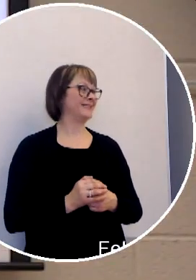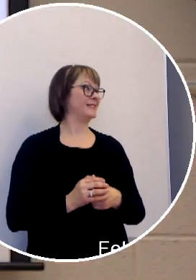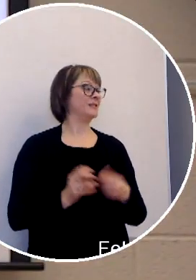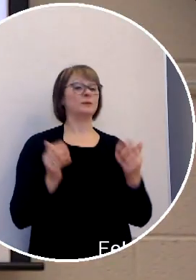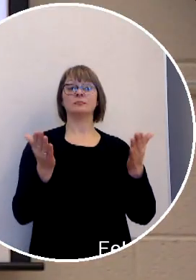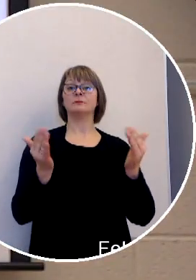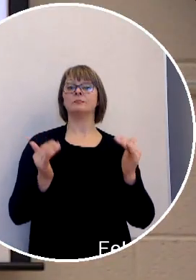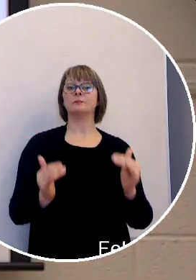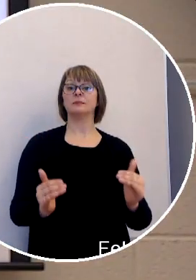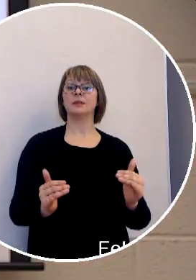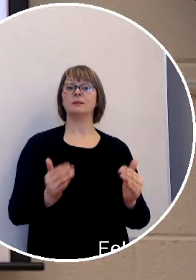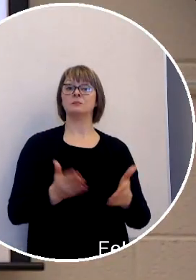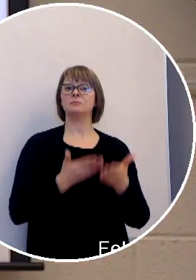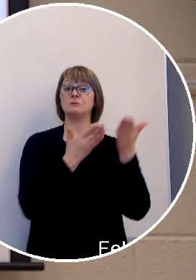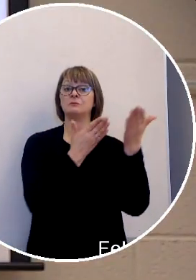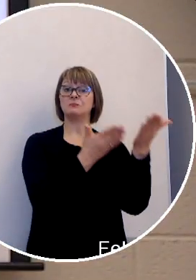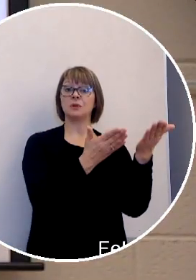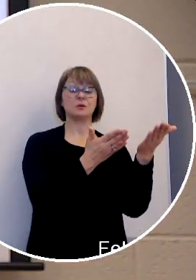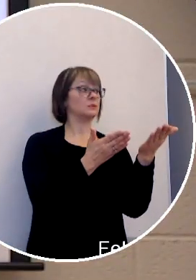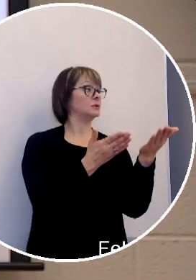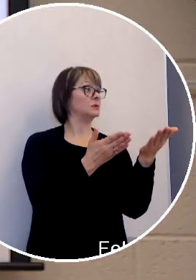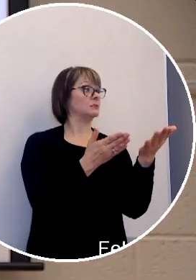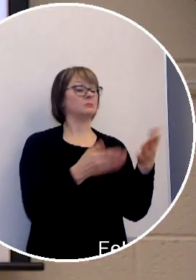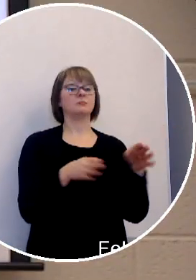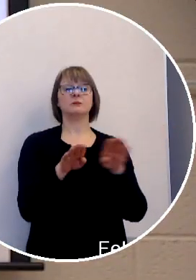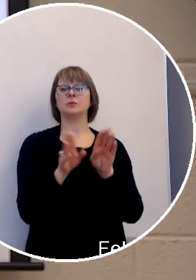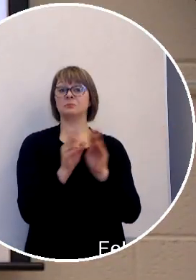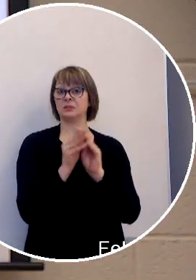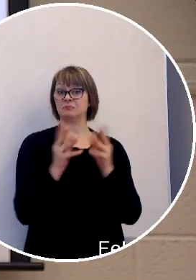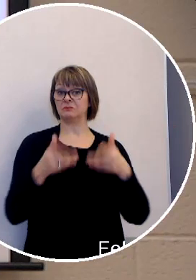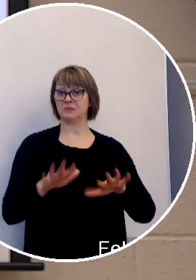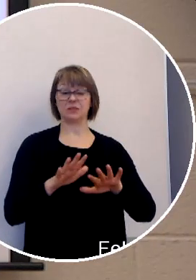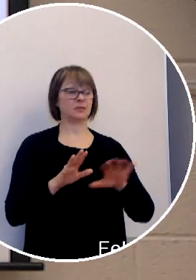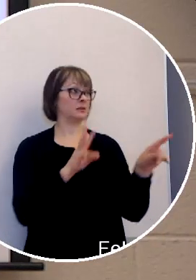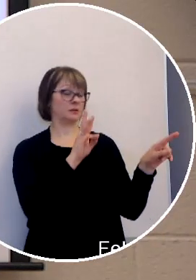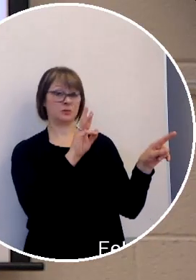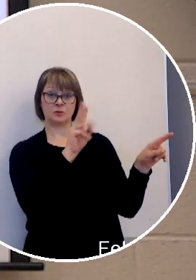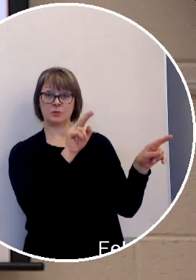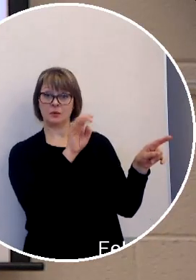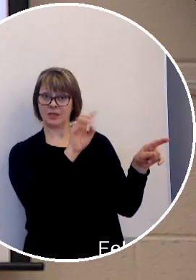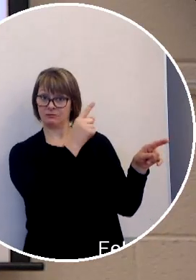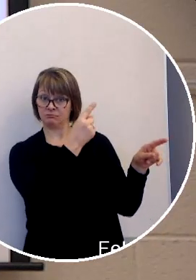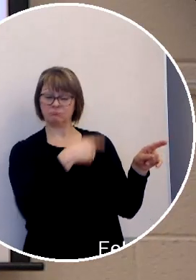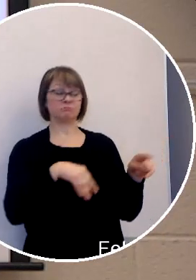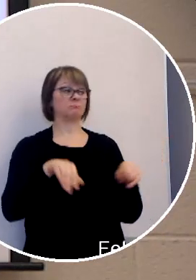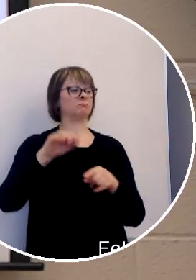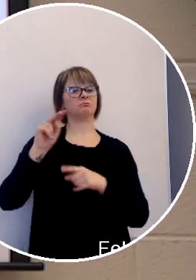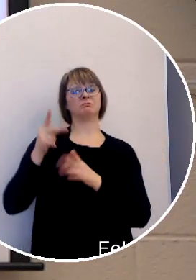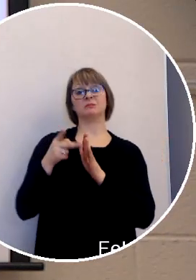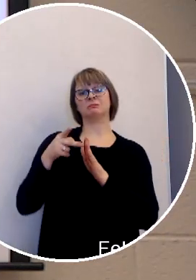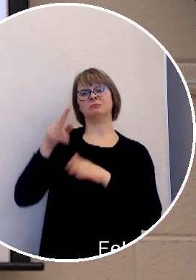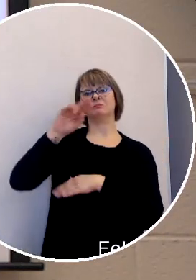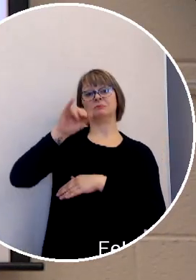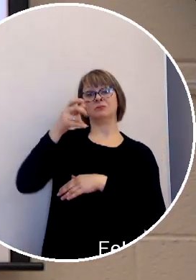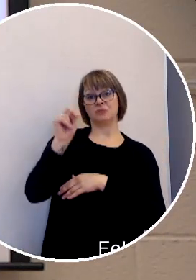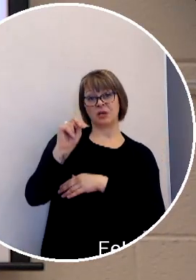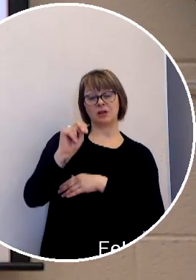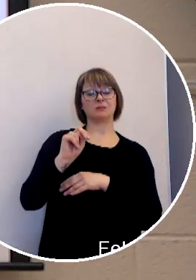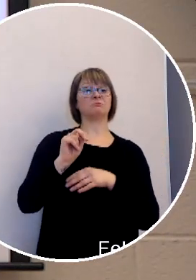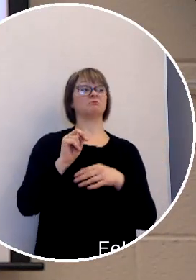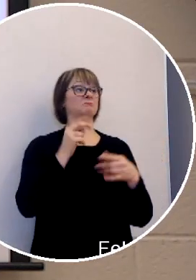So next, can I get a motion to move to closed, please? Moved by Wayne, seconded by John George. All in